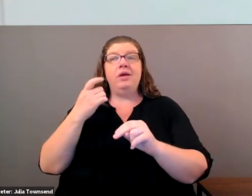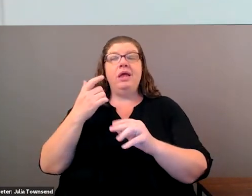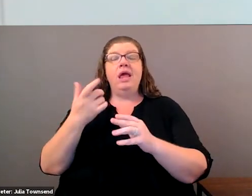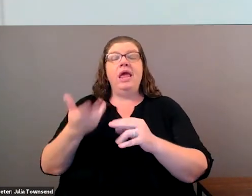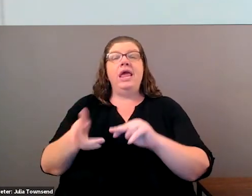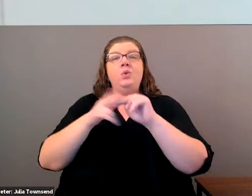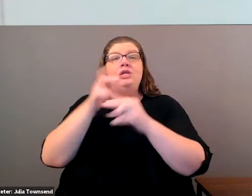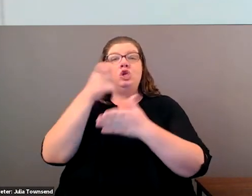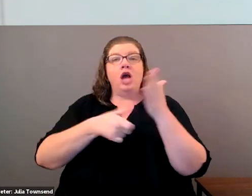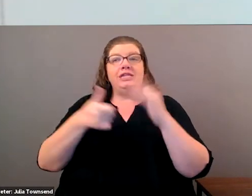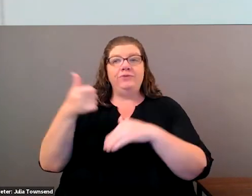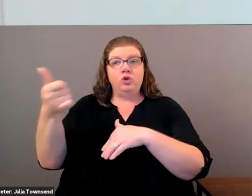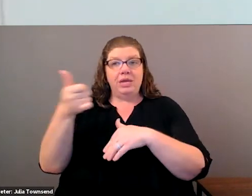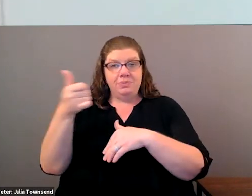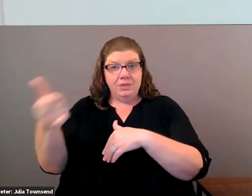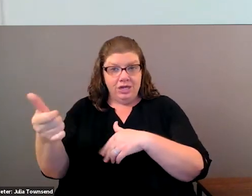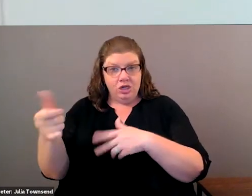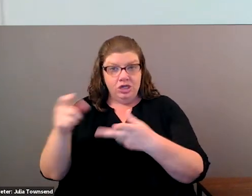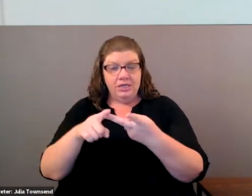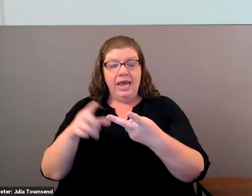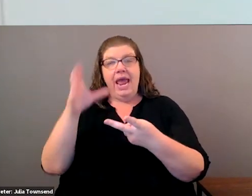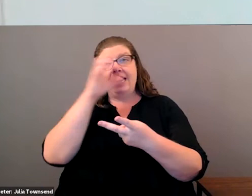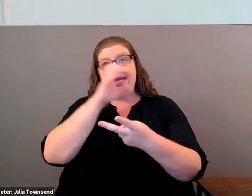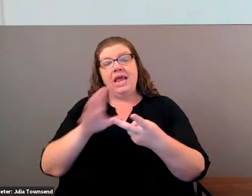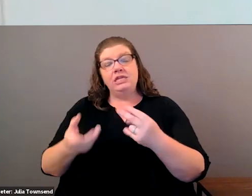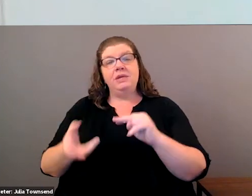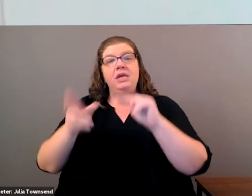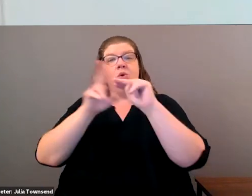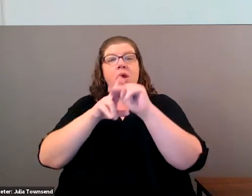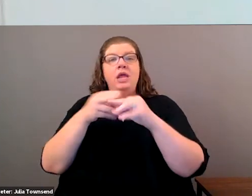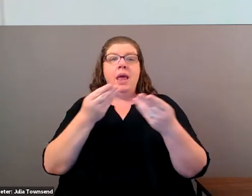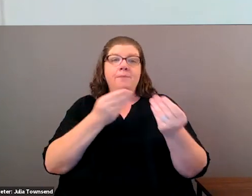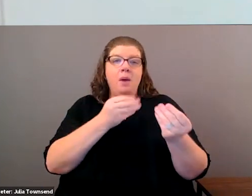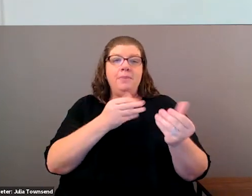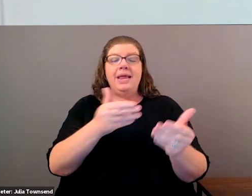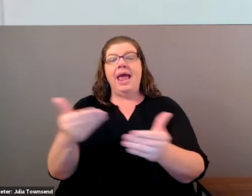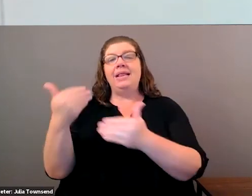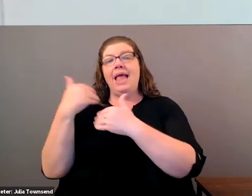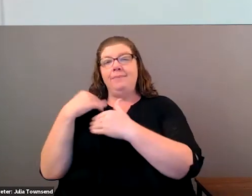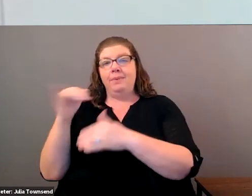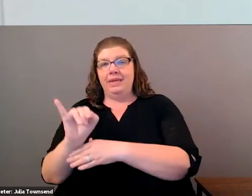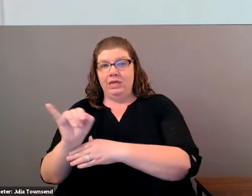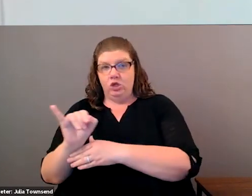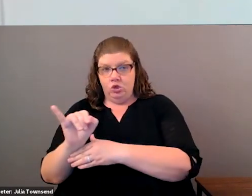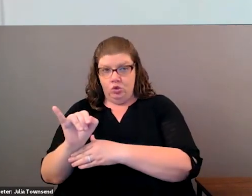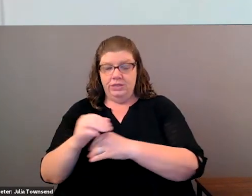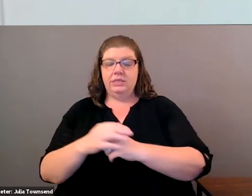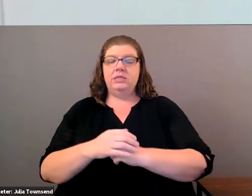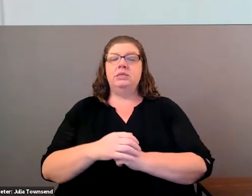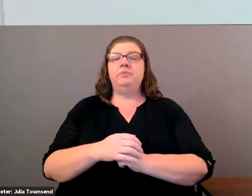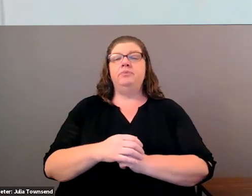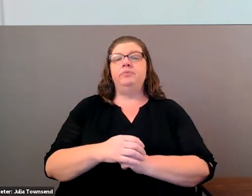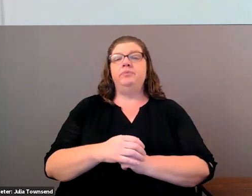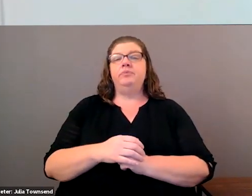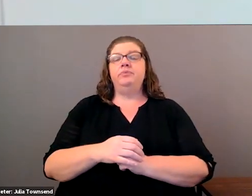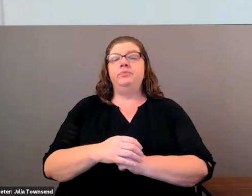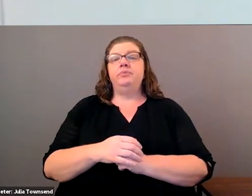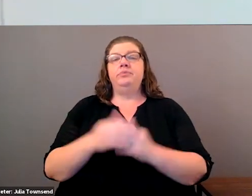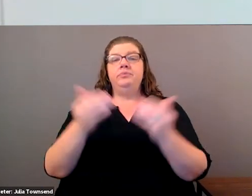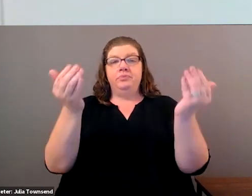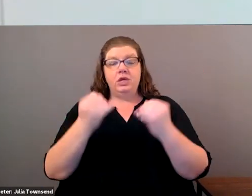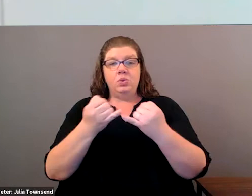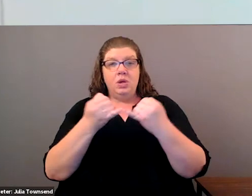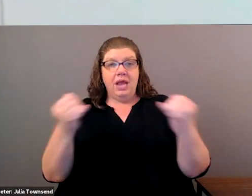transportation costs and an estimated increase in property and liability insurance. That brings us to line